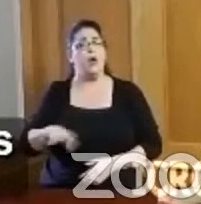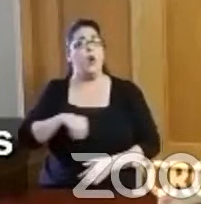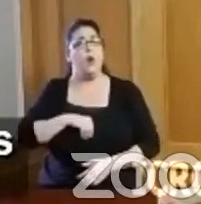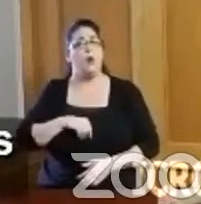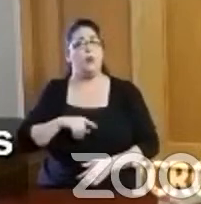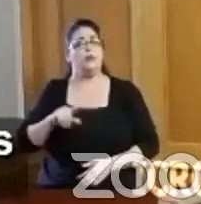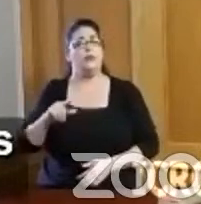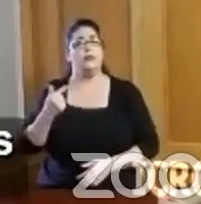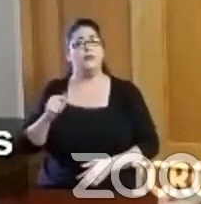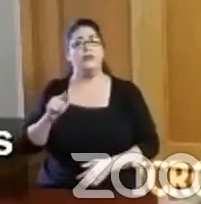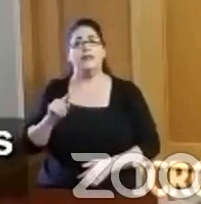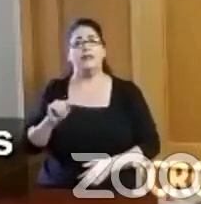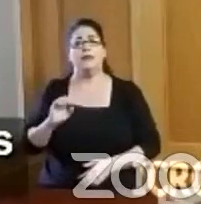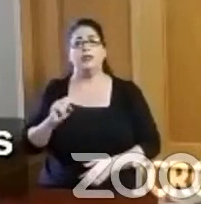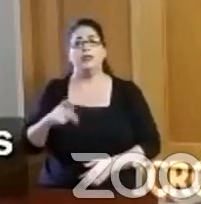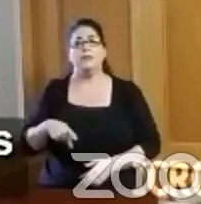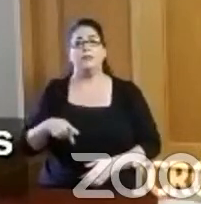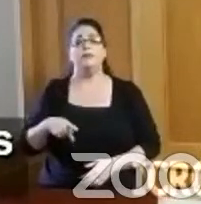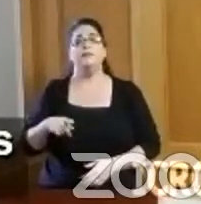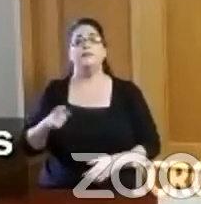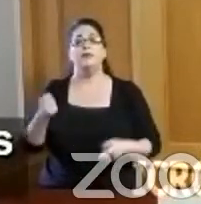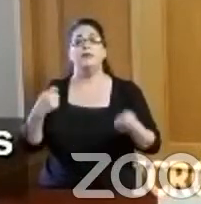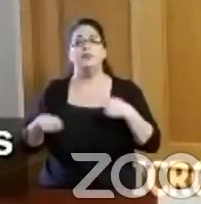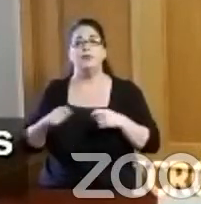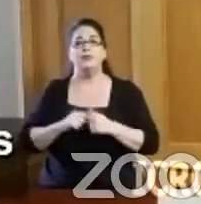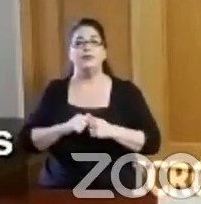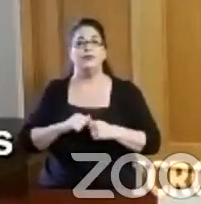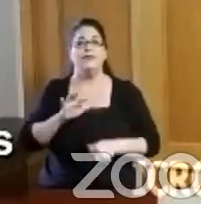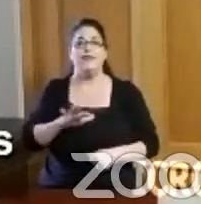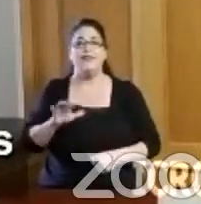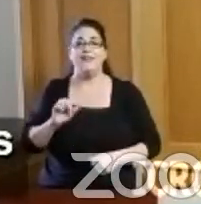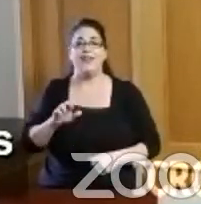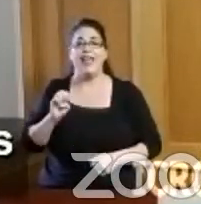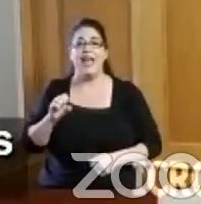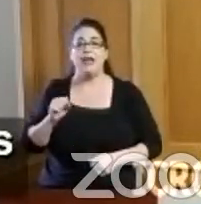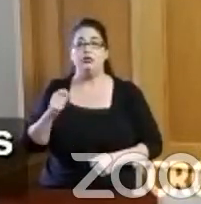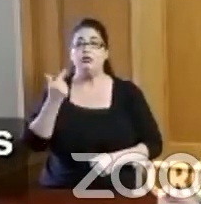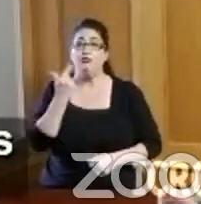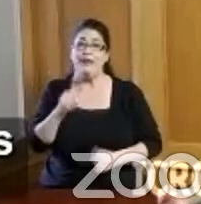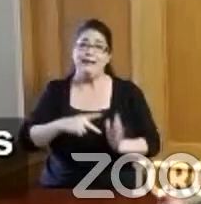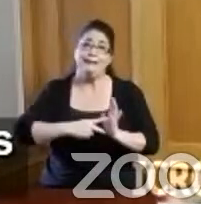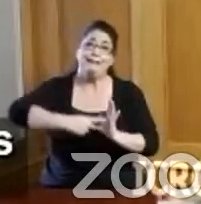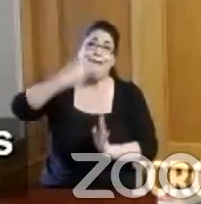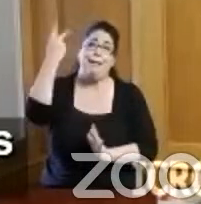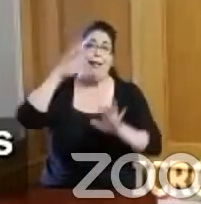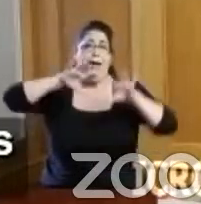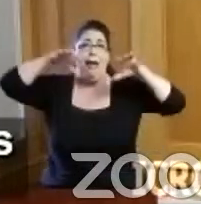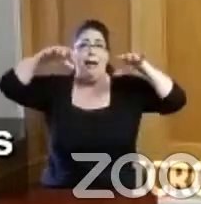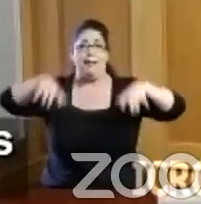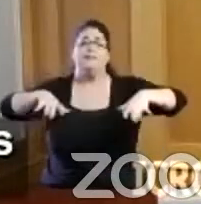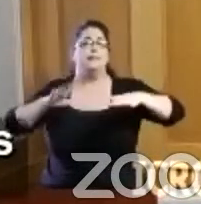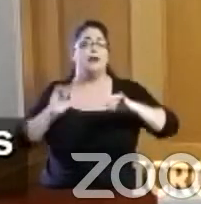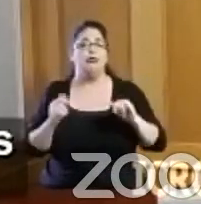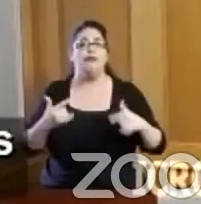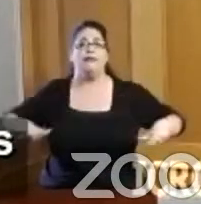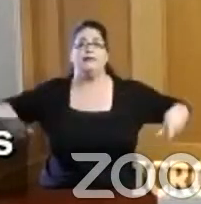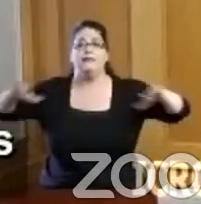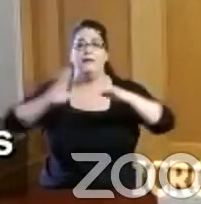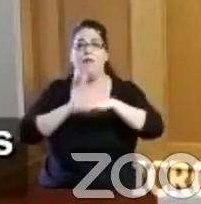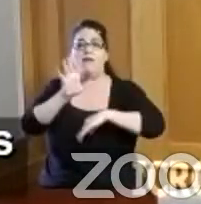leverage that 35 acres into 55 acres of green space. So we're increasing our green space in the township that we own by